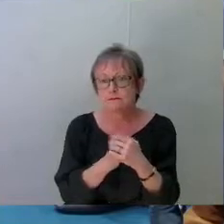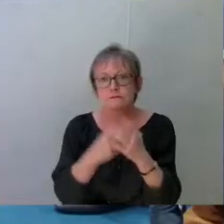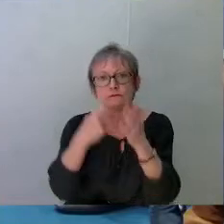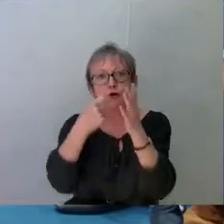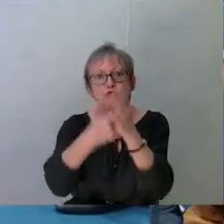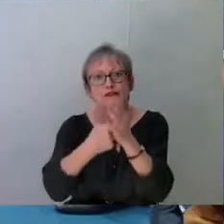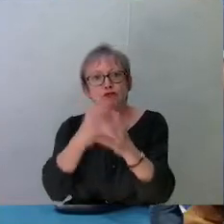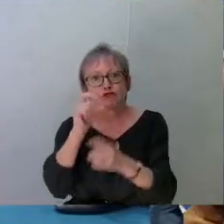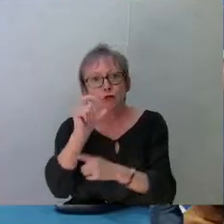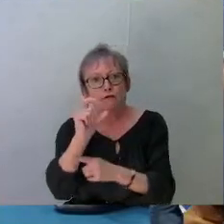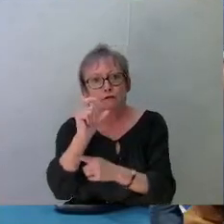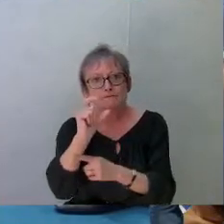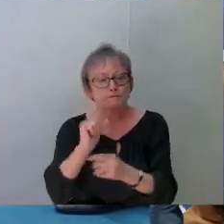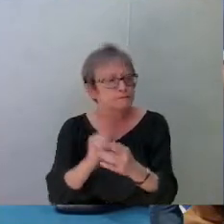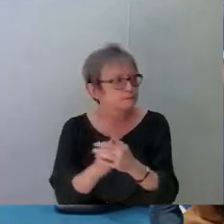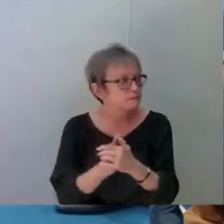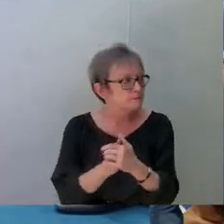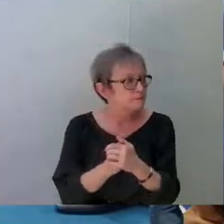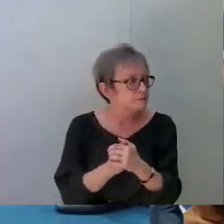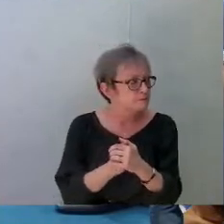Rachel Croft.